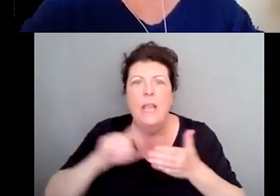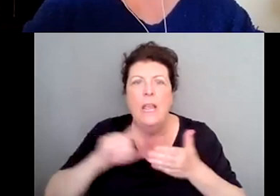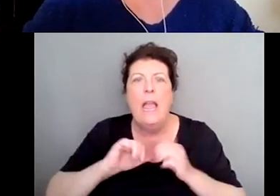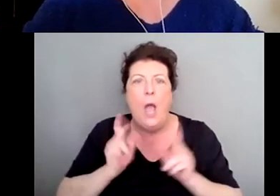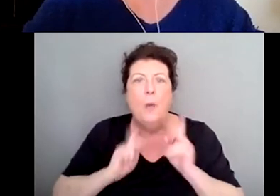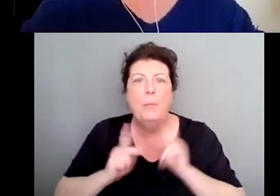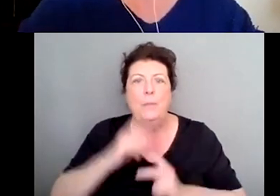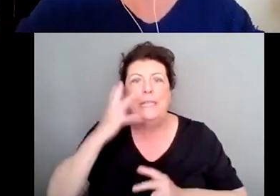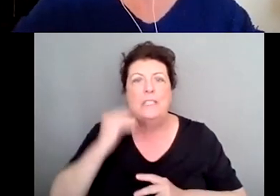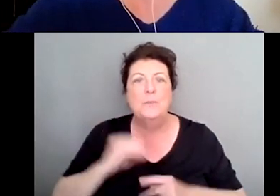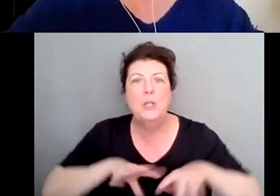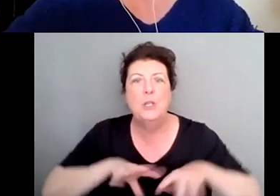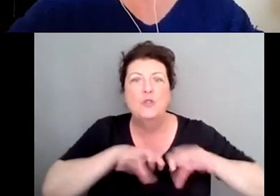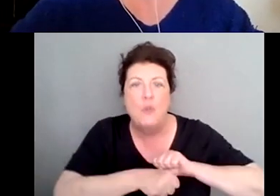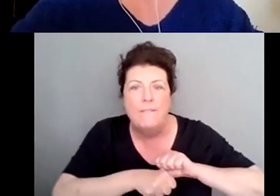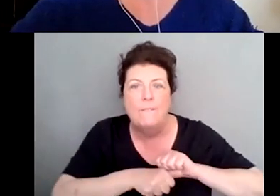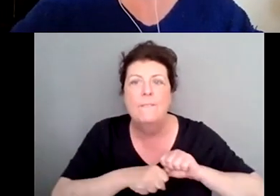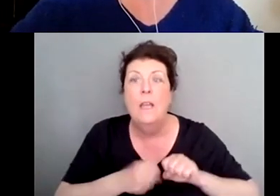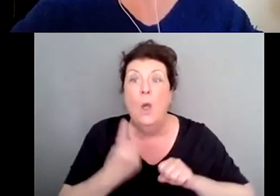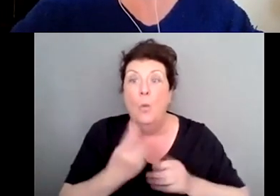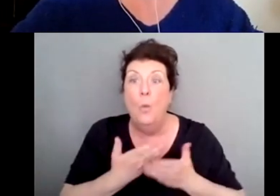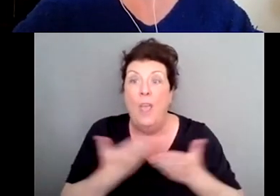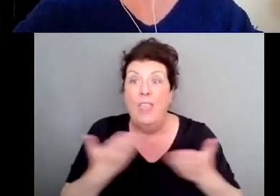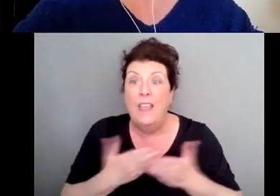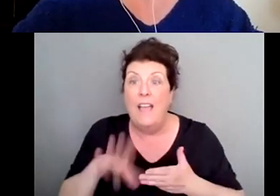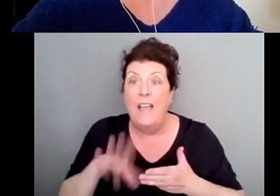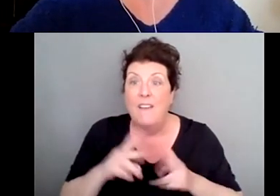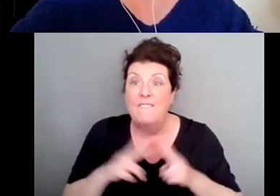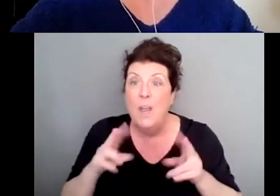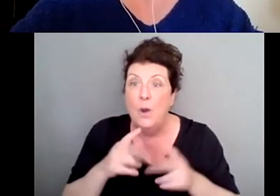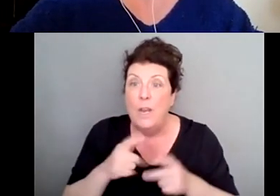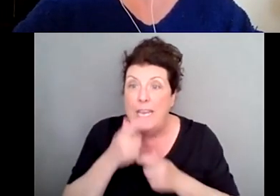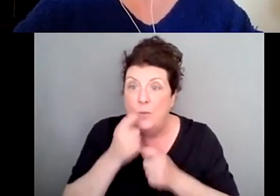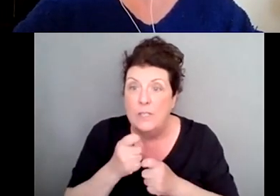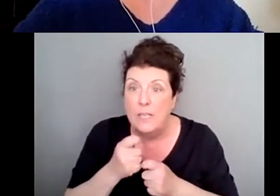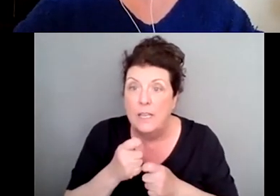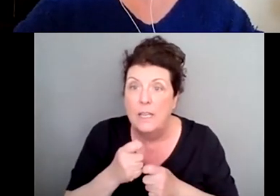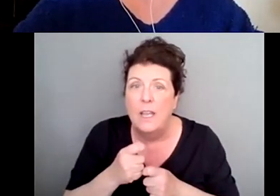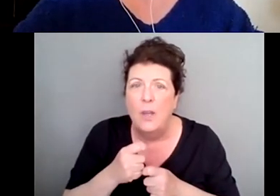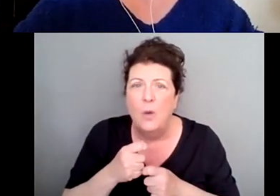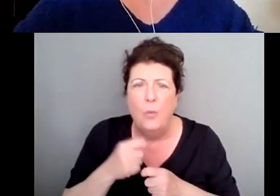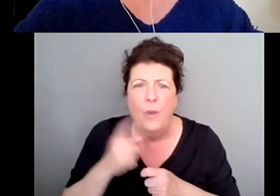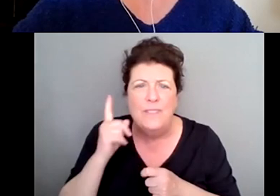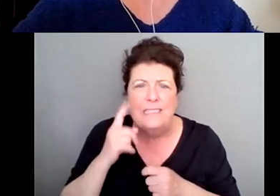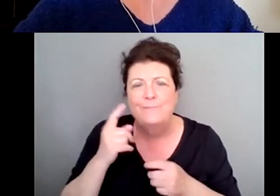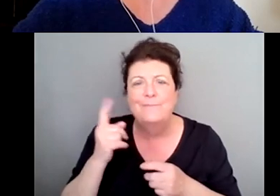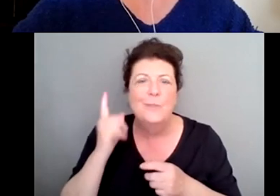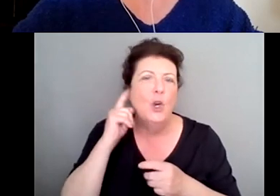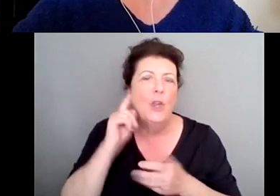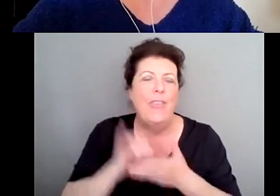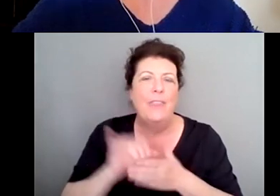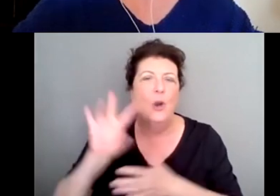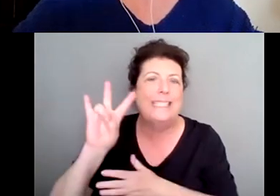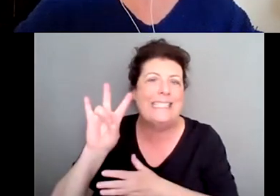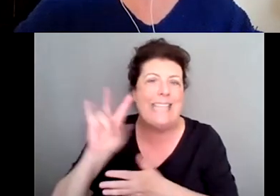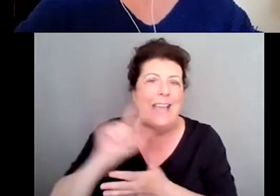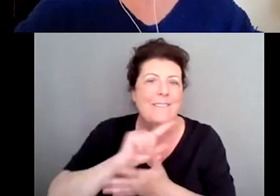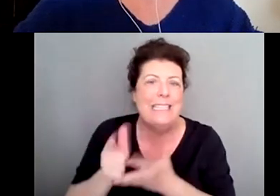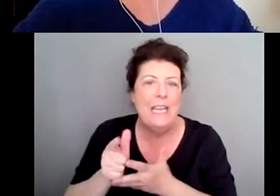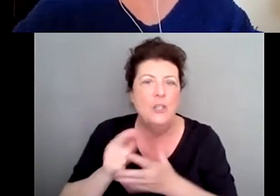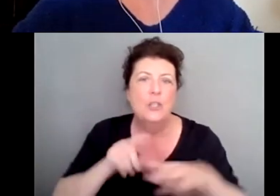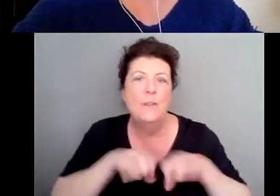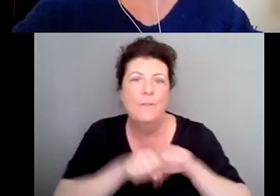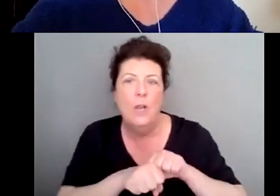so interesting and that I think we definitely applied there was like, you know, they say there are the seven stages of grief. And she was explaining to us that like, you can go to, from